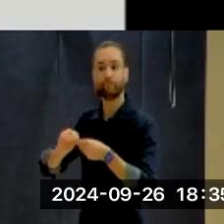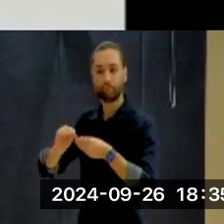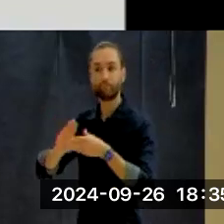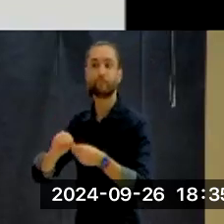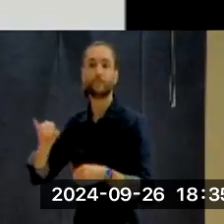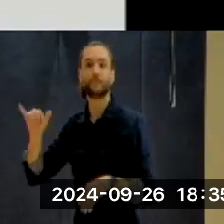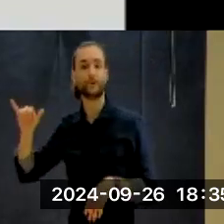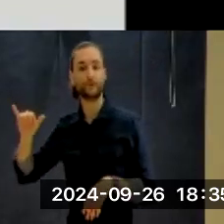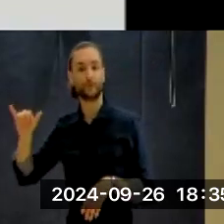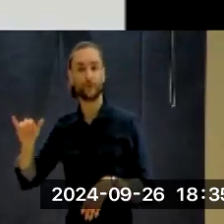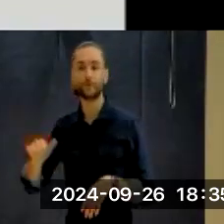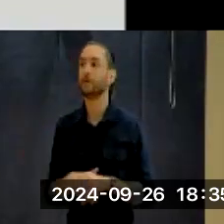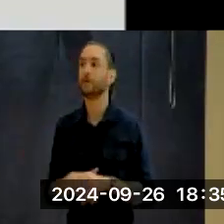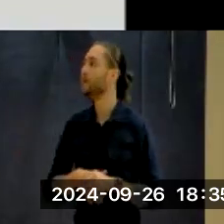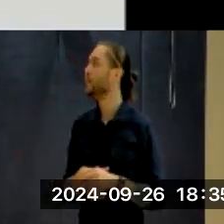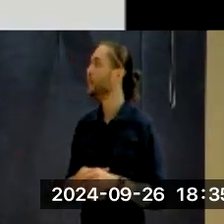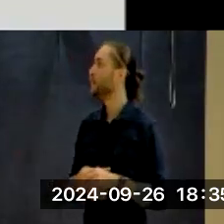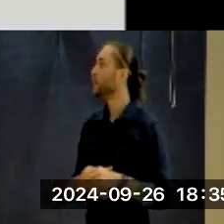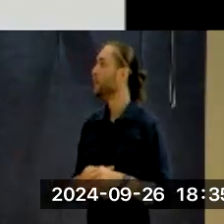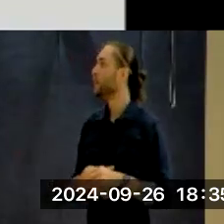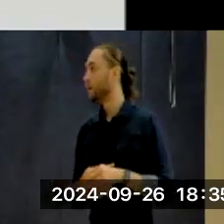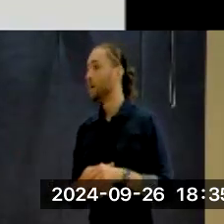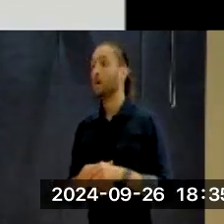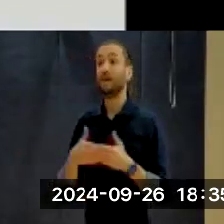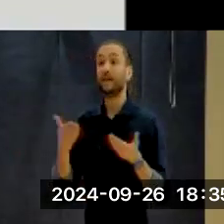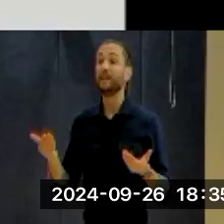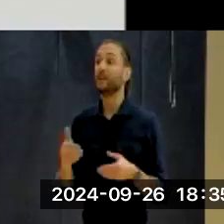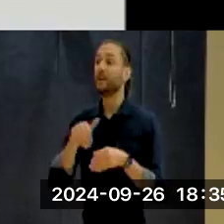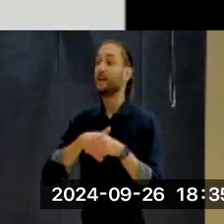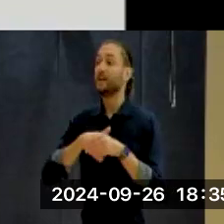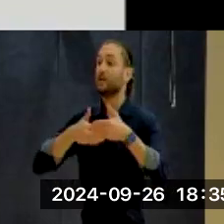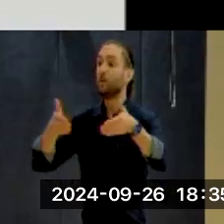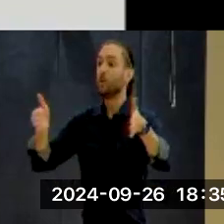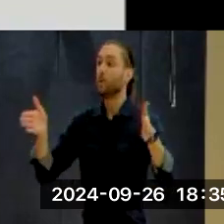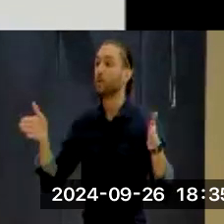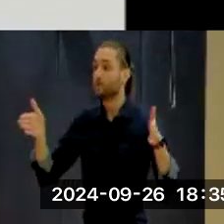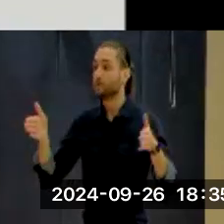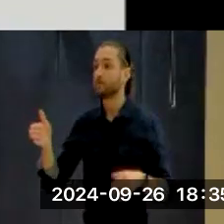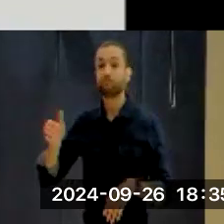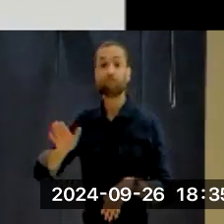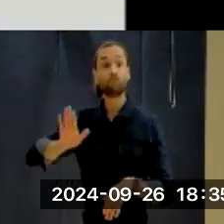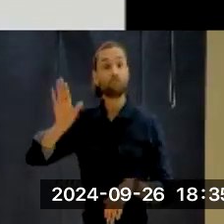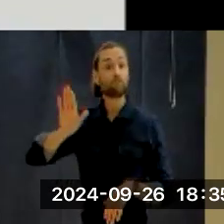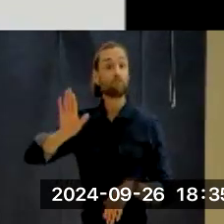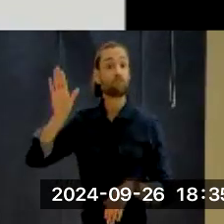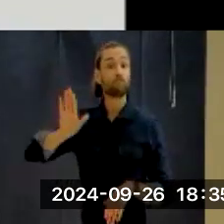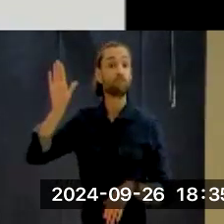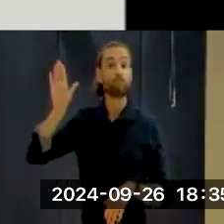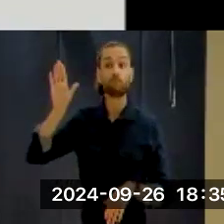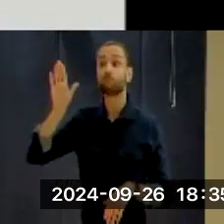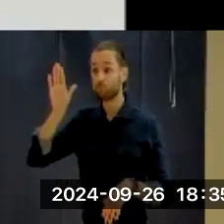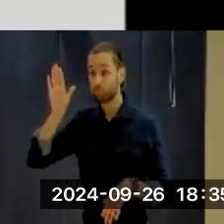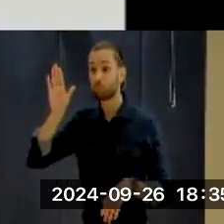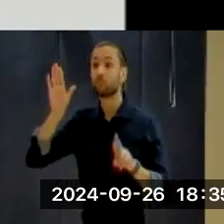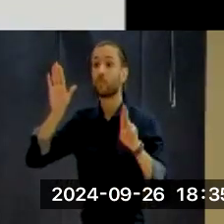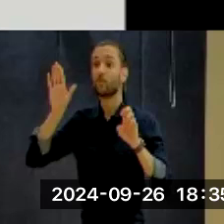today. So why don't we start with in the room, if we have anyone. Okay, so Rebecca